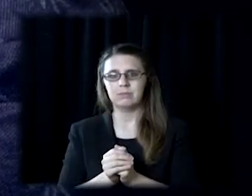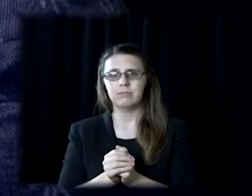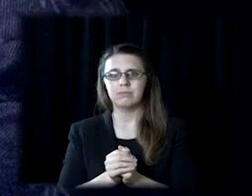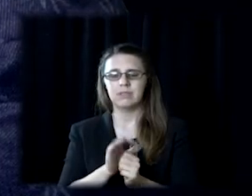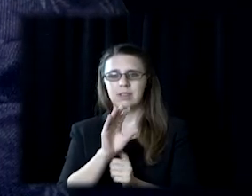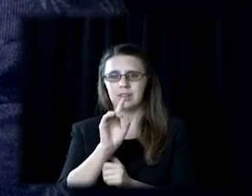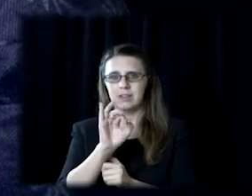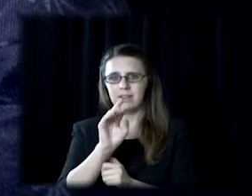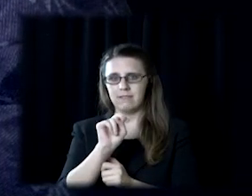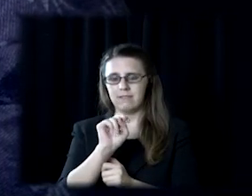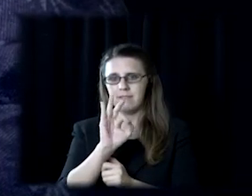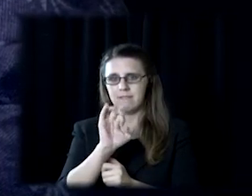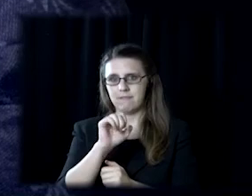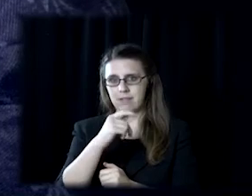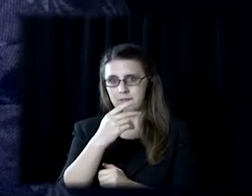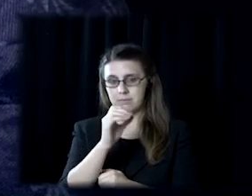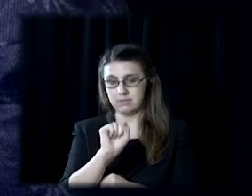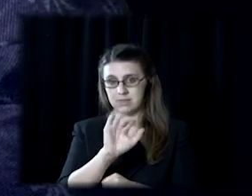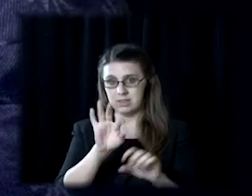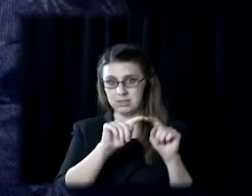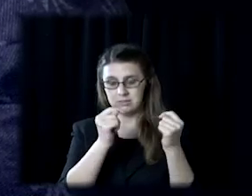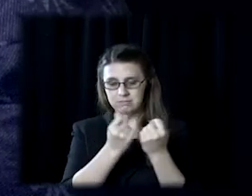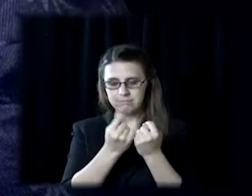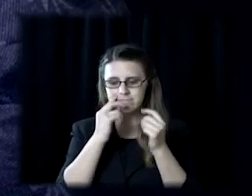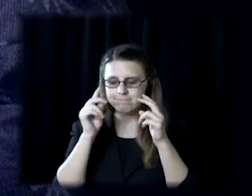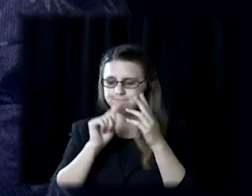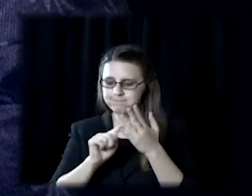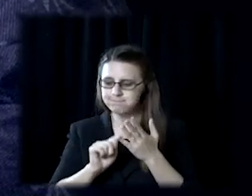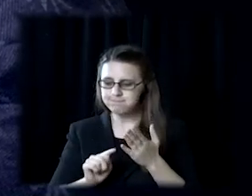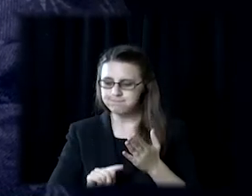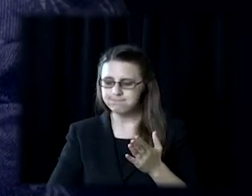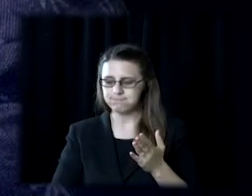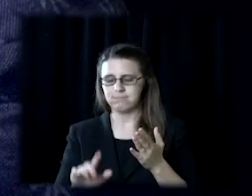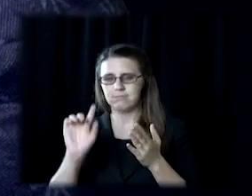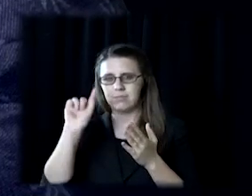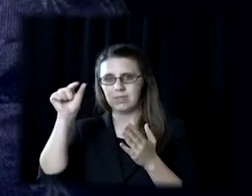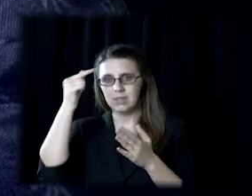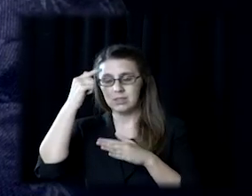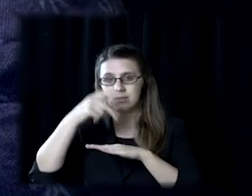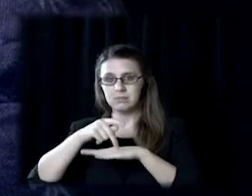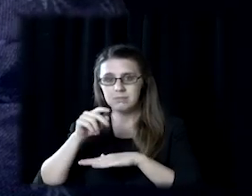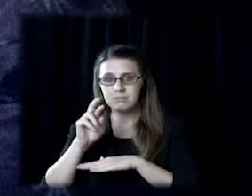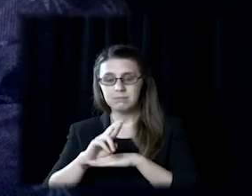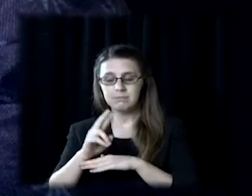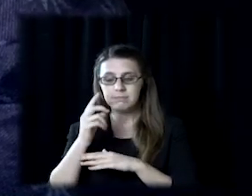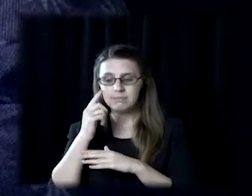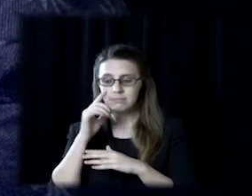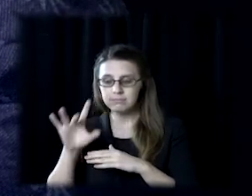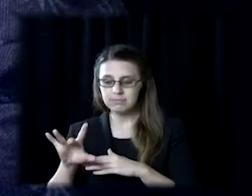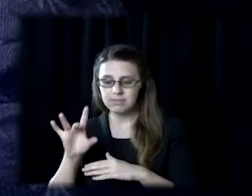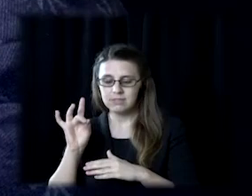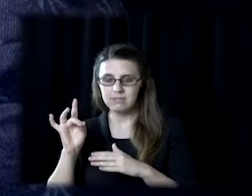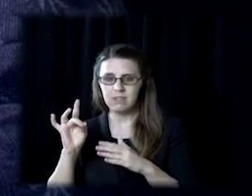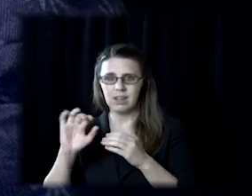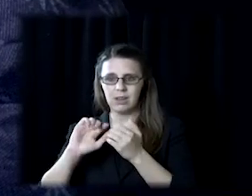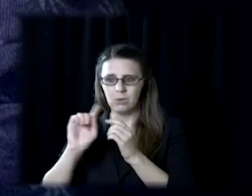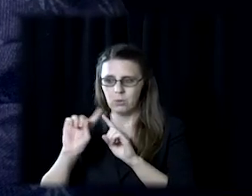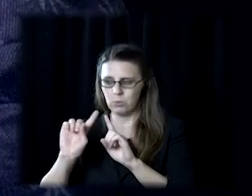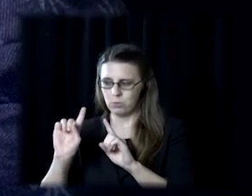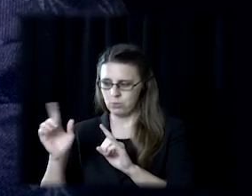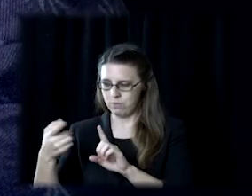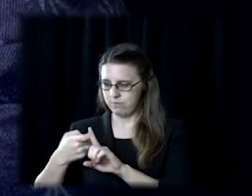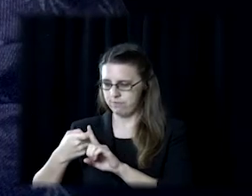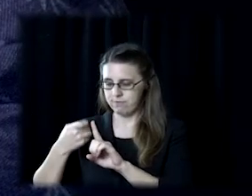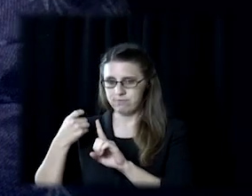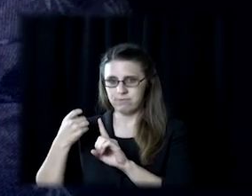Phelps, detailing the investigation into the liquidity of the government of Puerto Rico to assess the sources and uses of public funds and legal